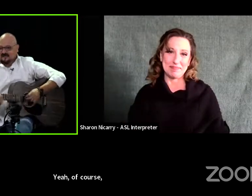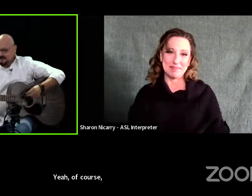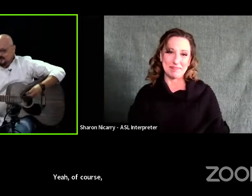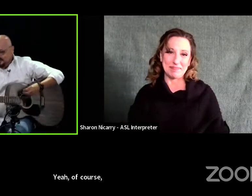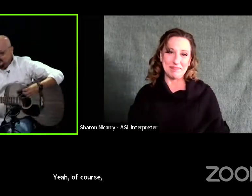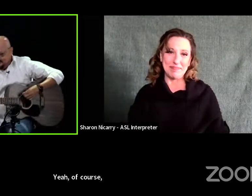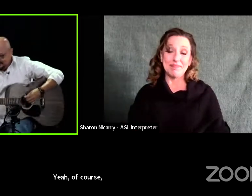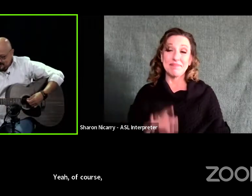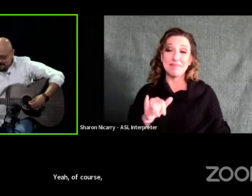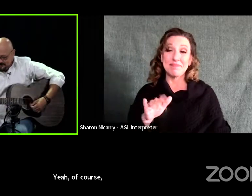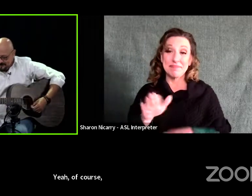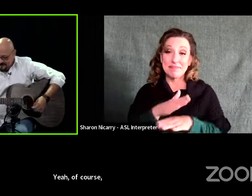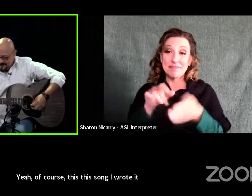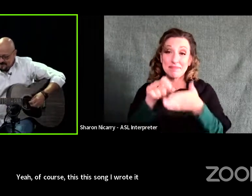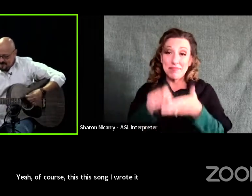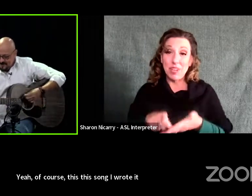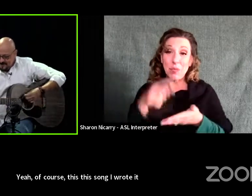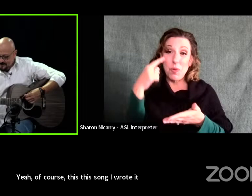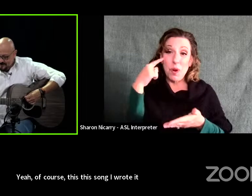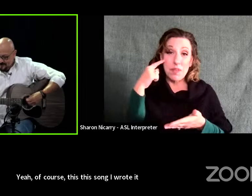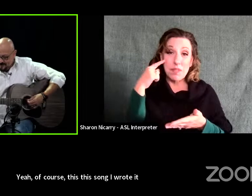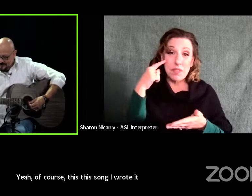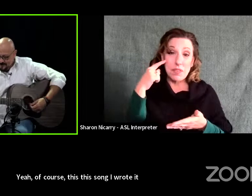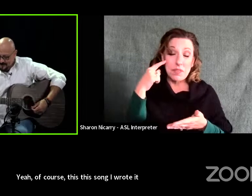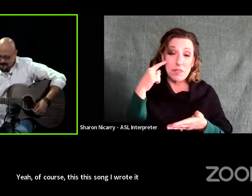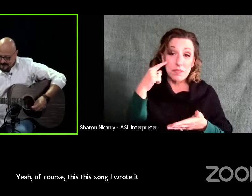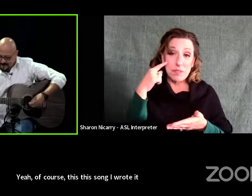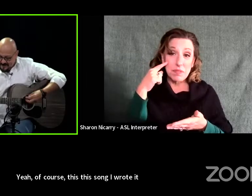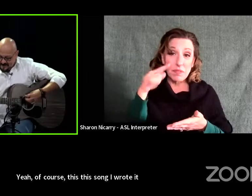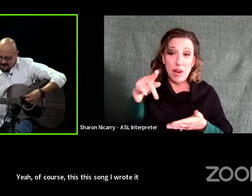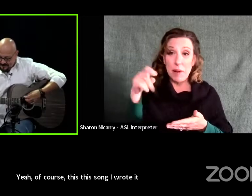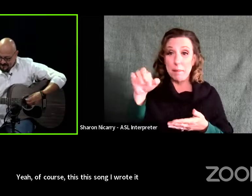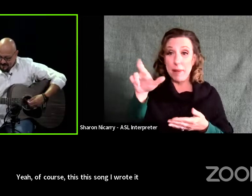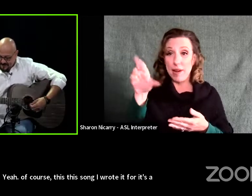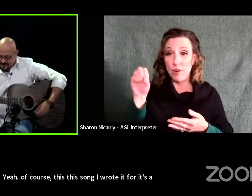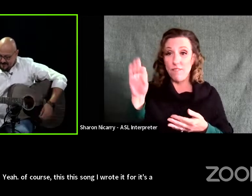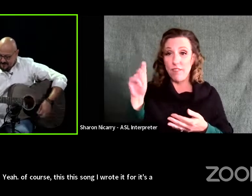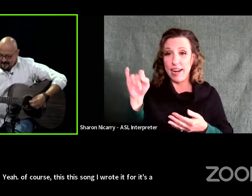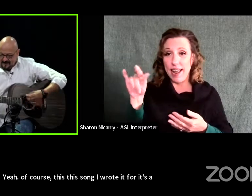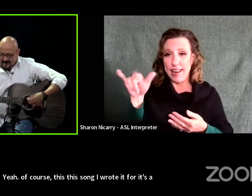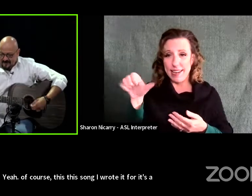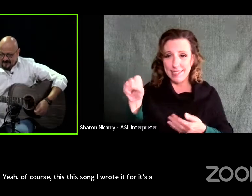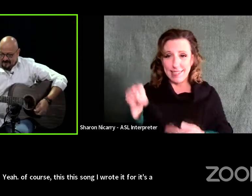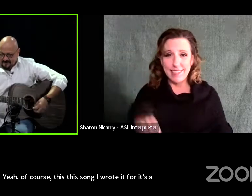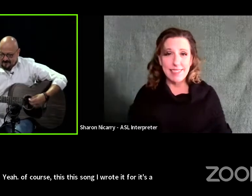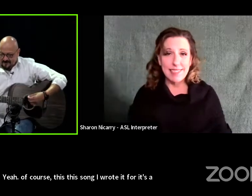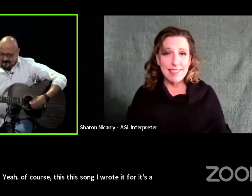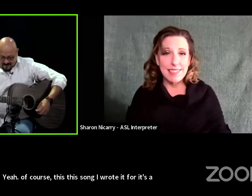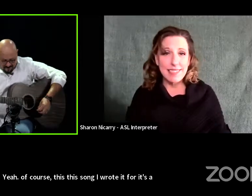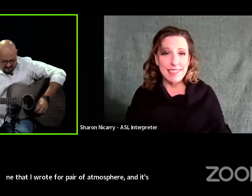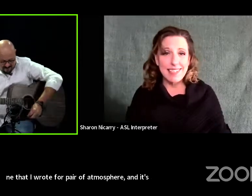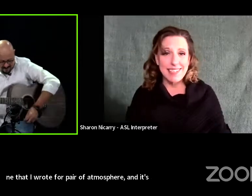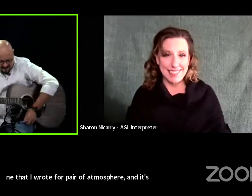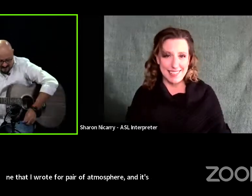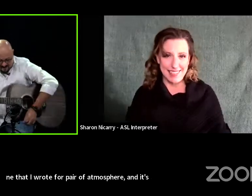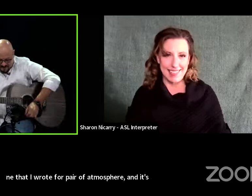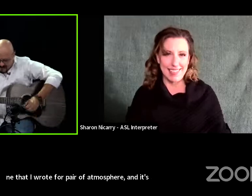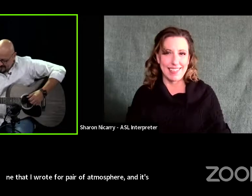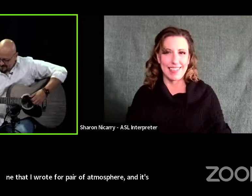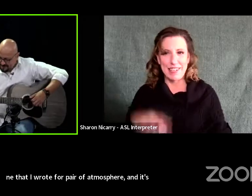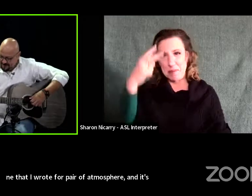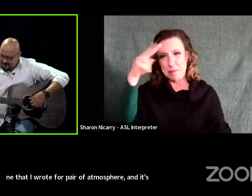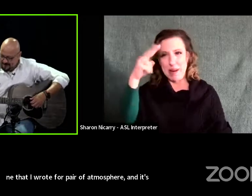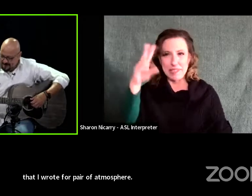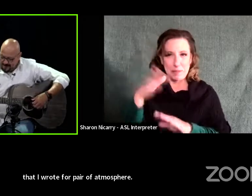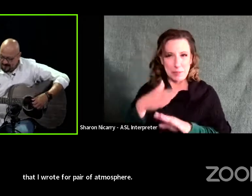This song I wrote it for. It's the one that I wrote for Pedro Fernandez, and it's like it's like a Mexican